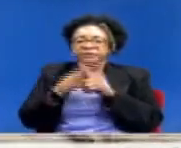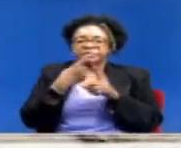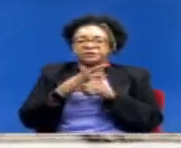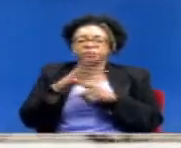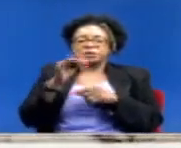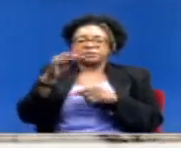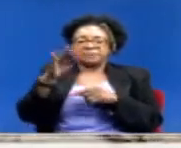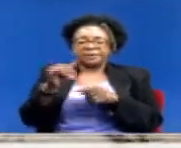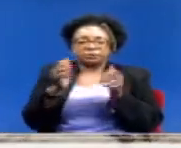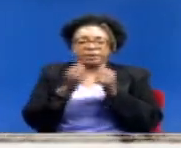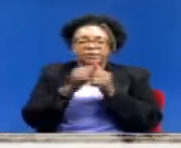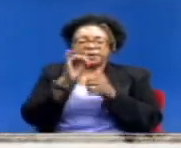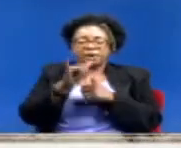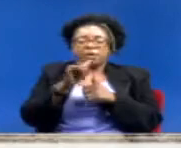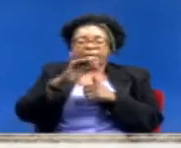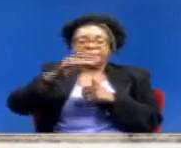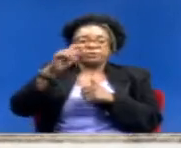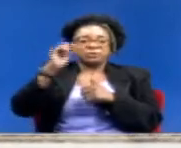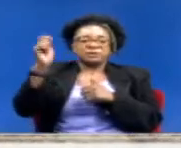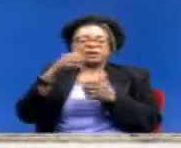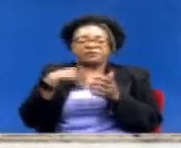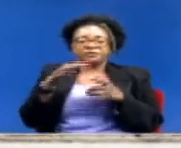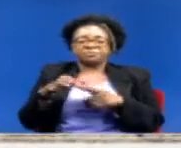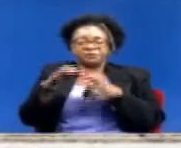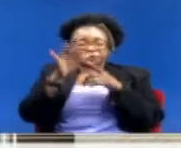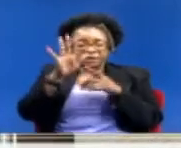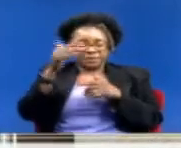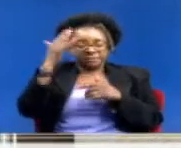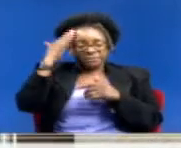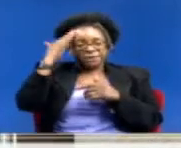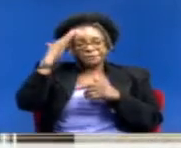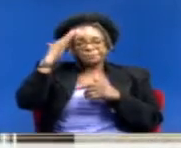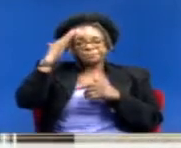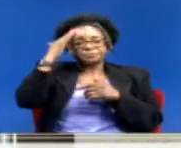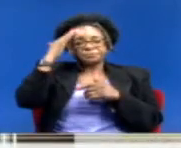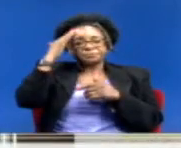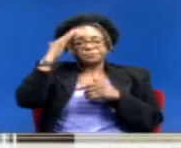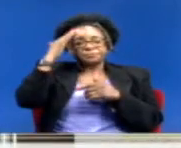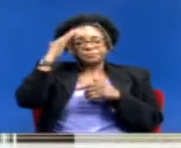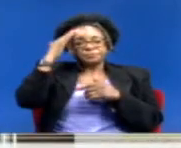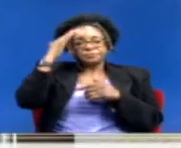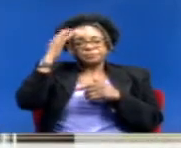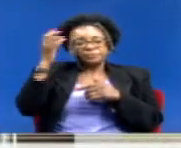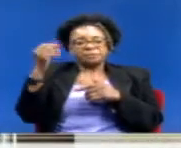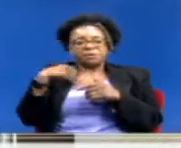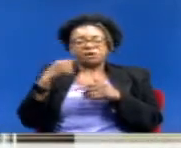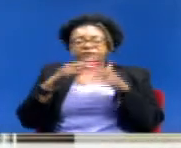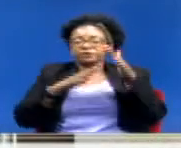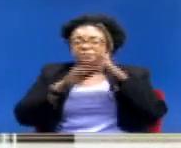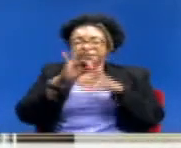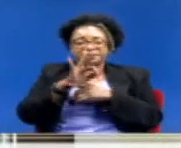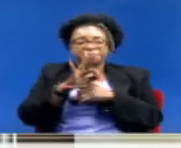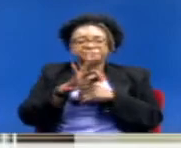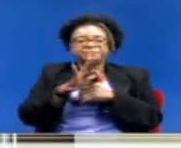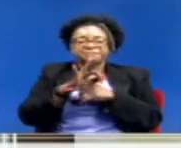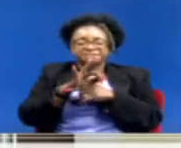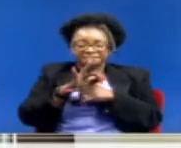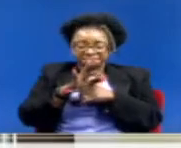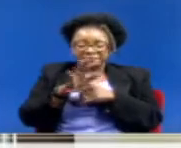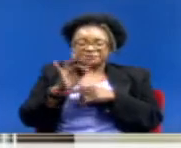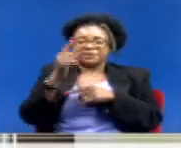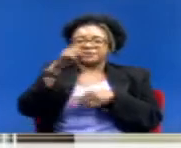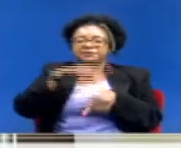the Mount Kenya experience has a special place in their memories. I will rank it on my top three for sure. This is my first time in Africa,